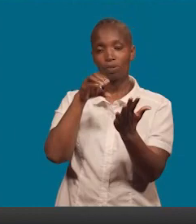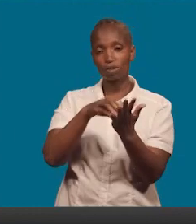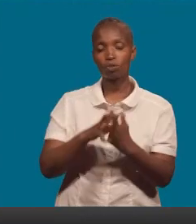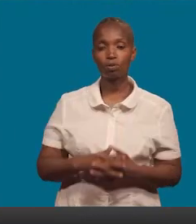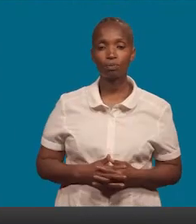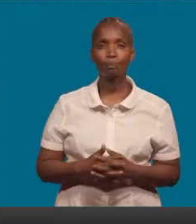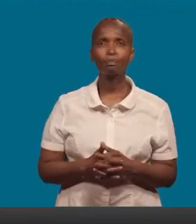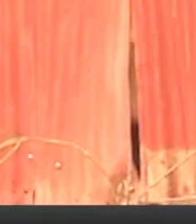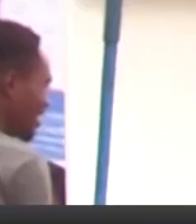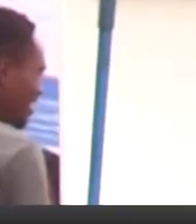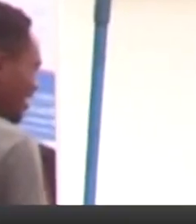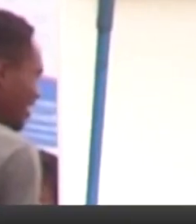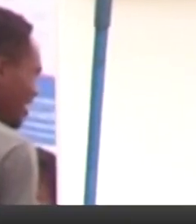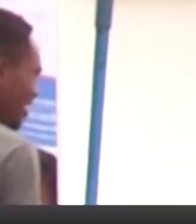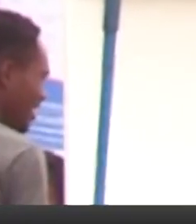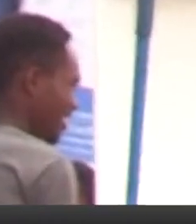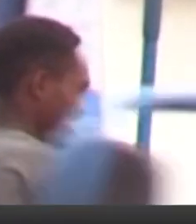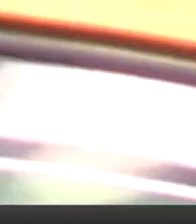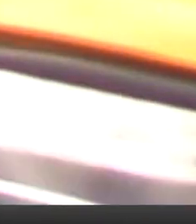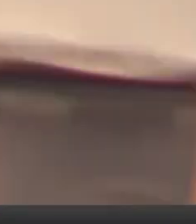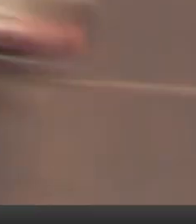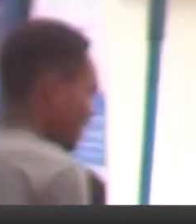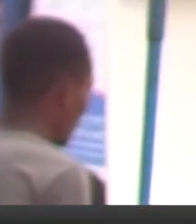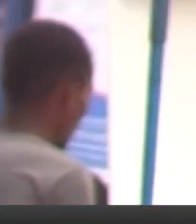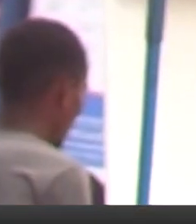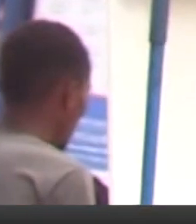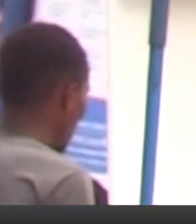strong enough to stand for that seat. Samuel Kilonzo, Undugu TV.